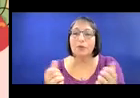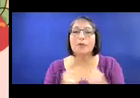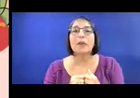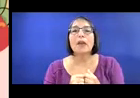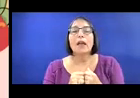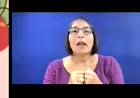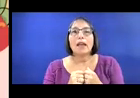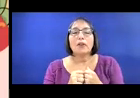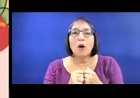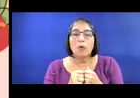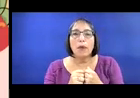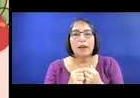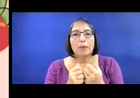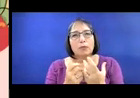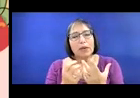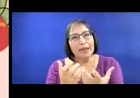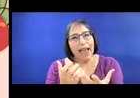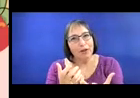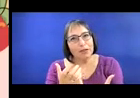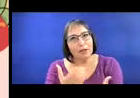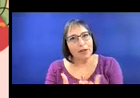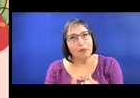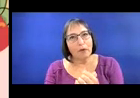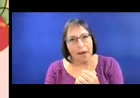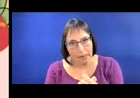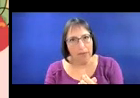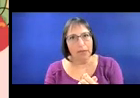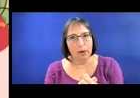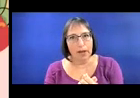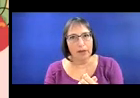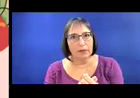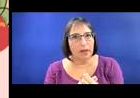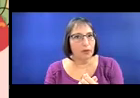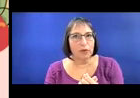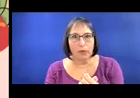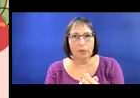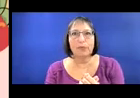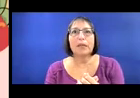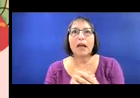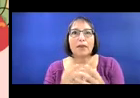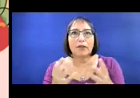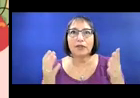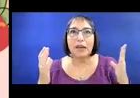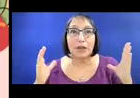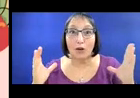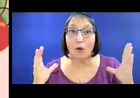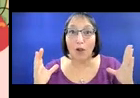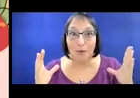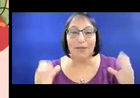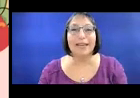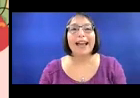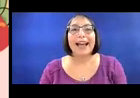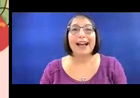my students. And it was really actually turned out to be a very intimate experience in the last two years because they're seeing me so